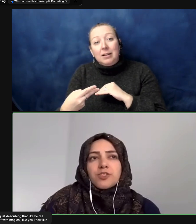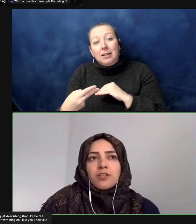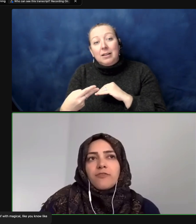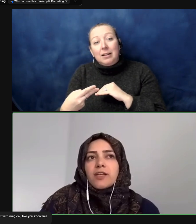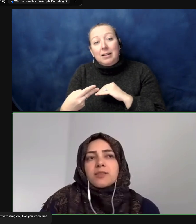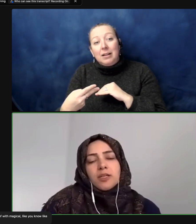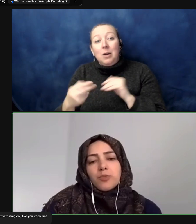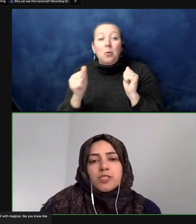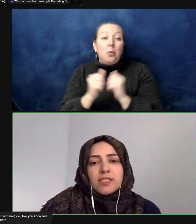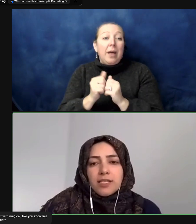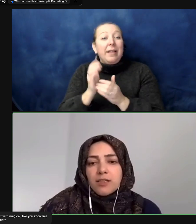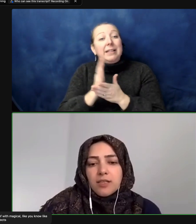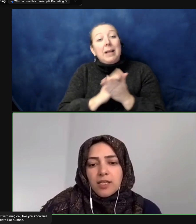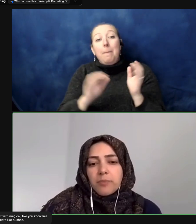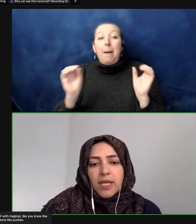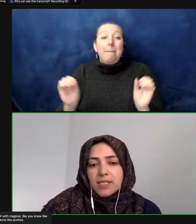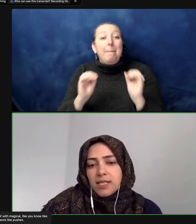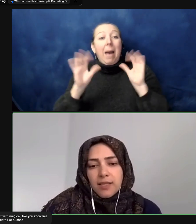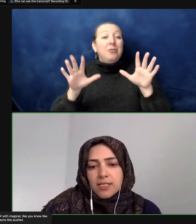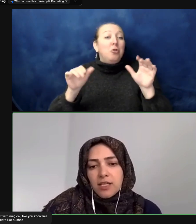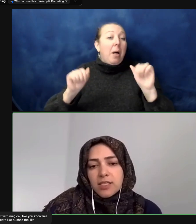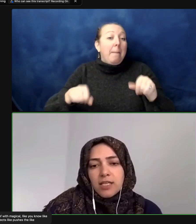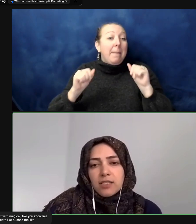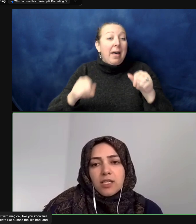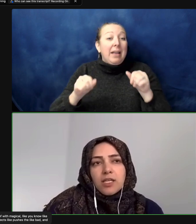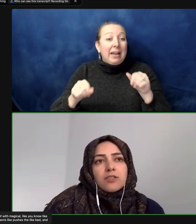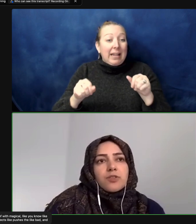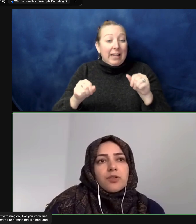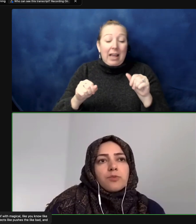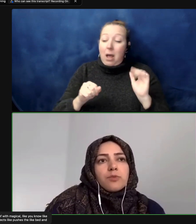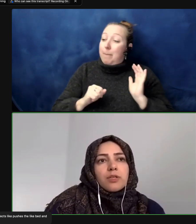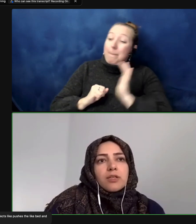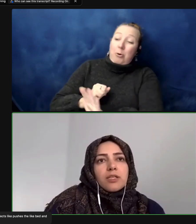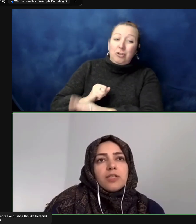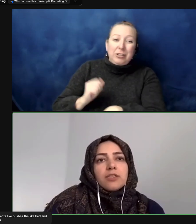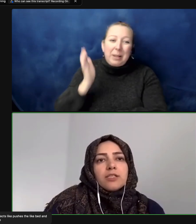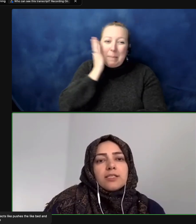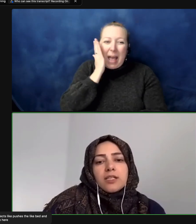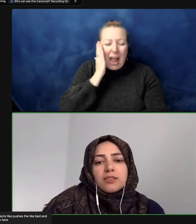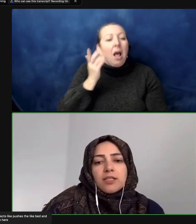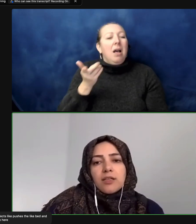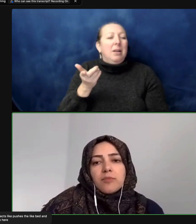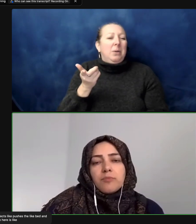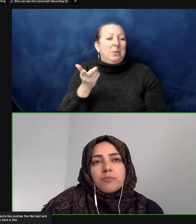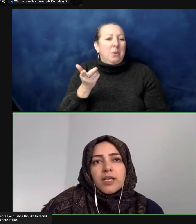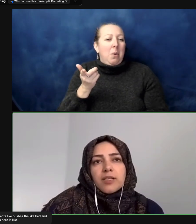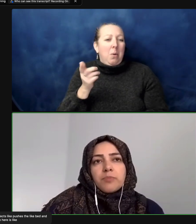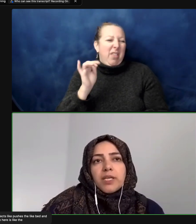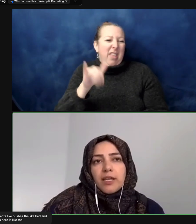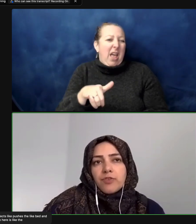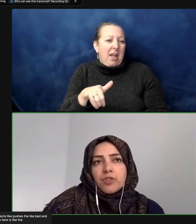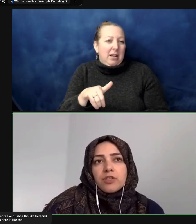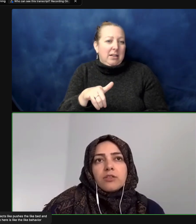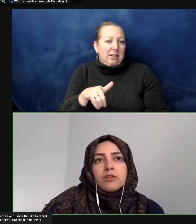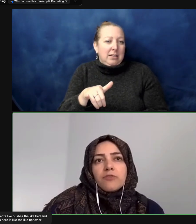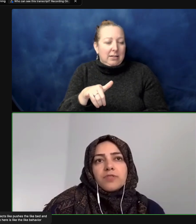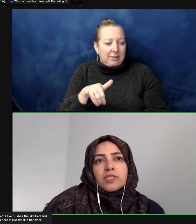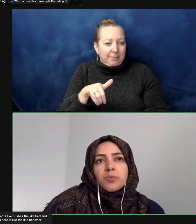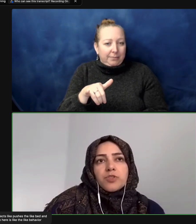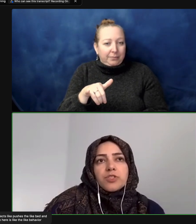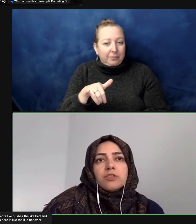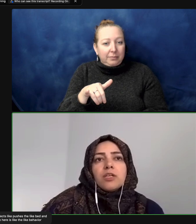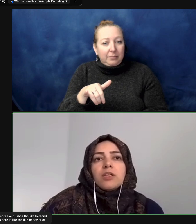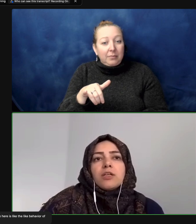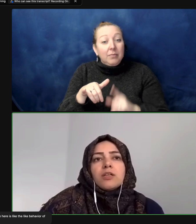some magical effects like pushes the like bed and things like that. So here is like the like behavior of